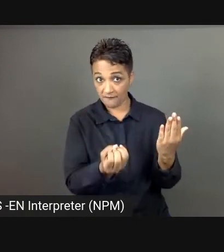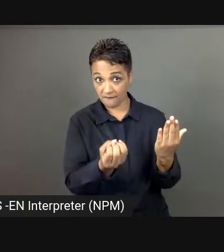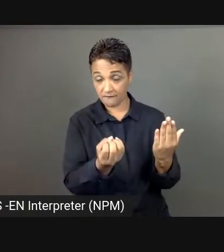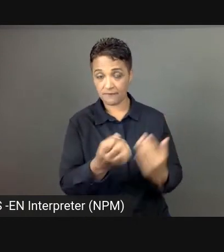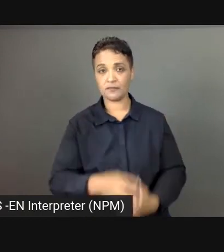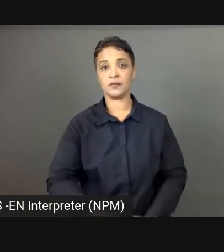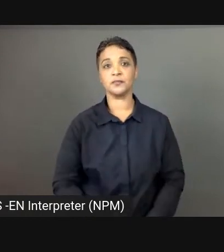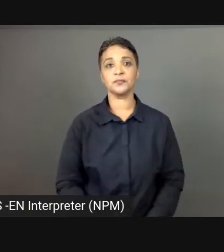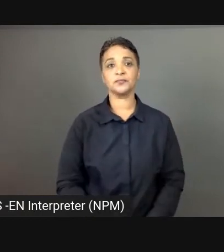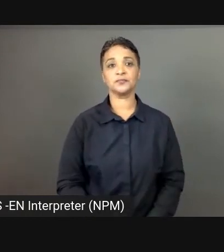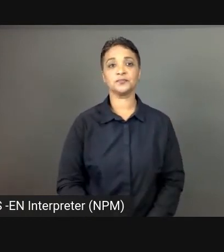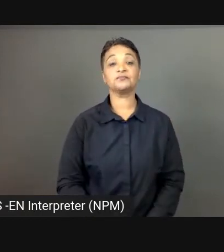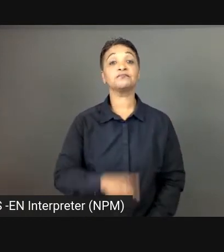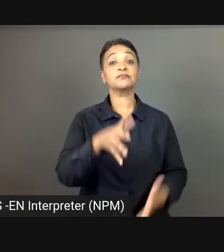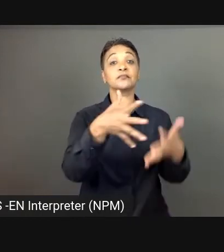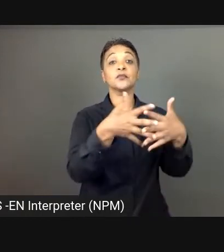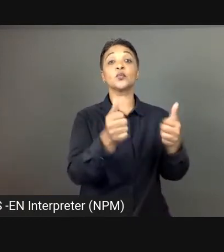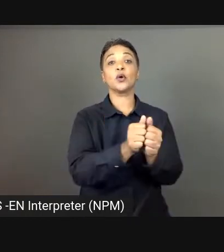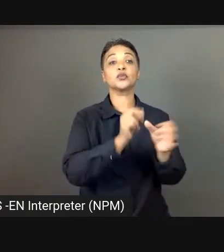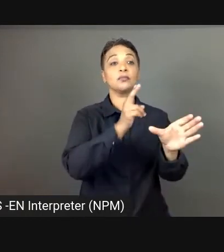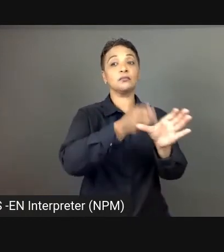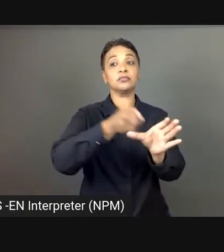the workshops.